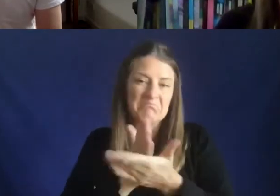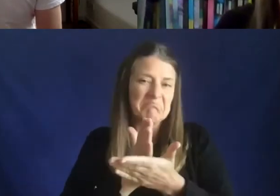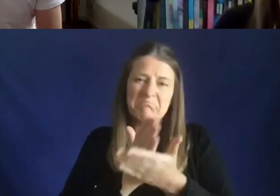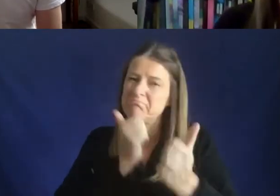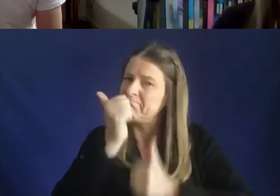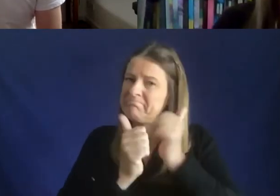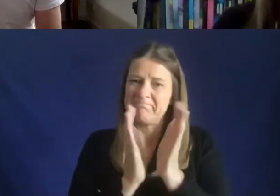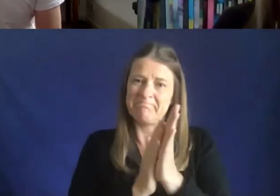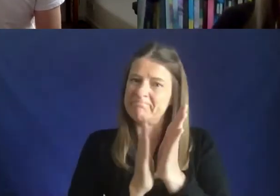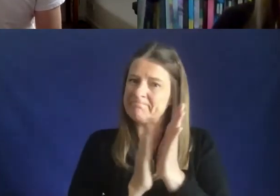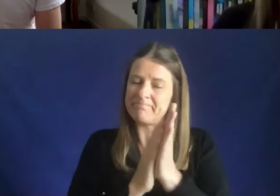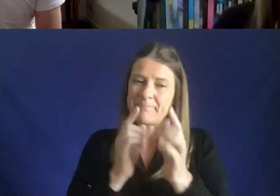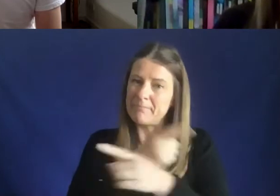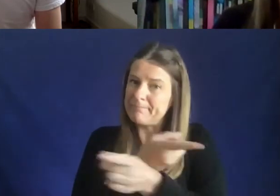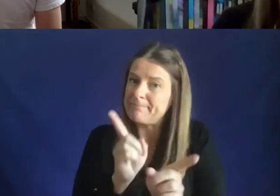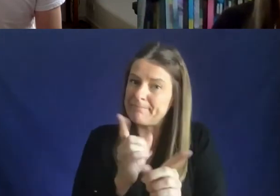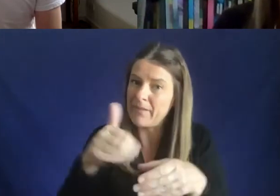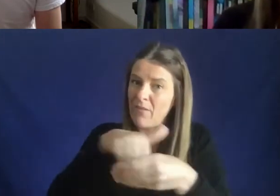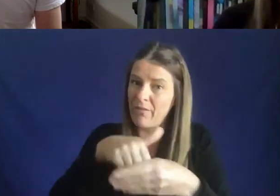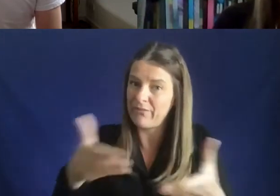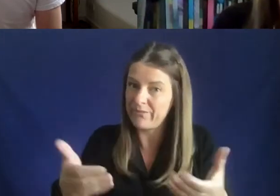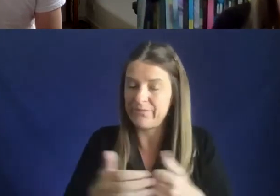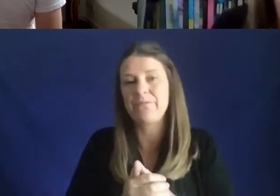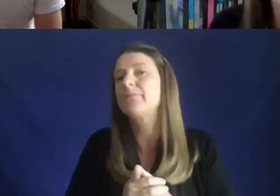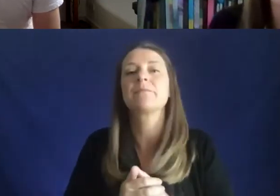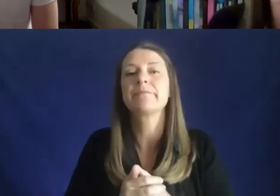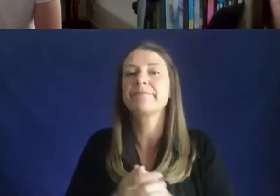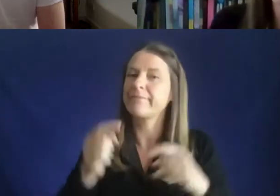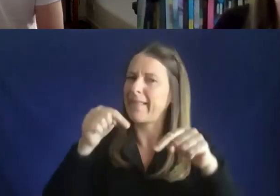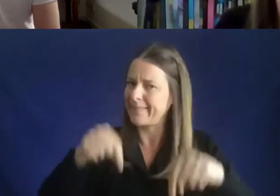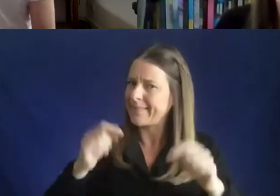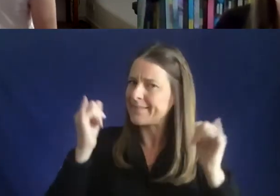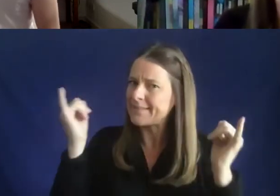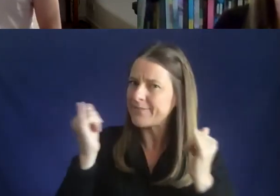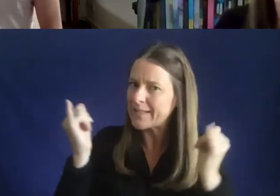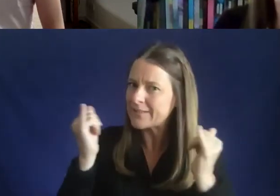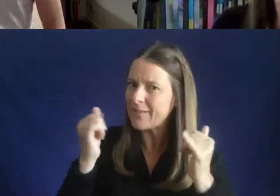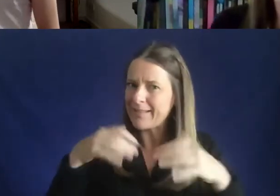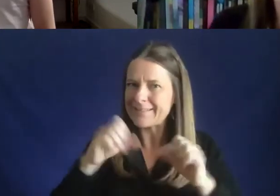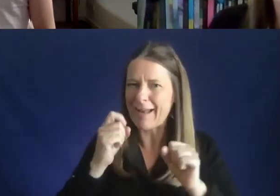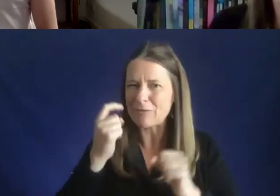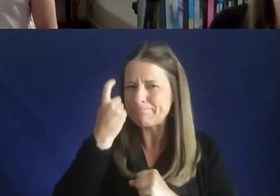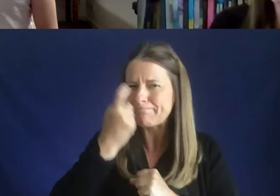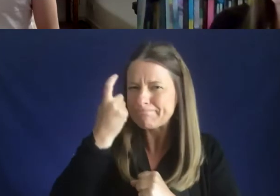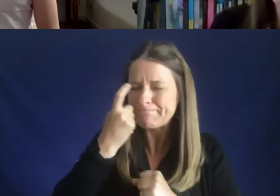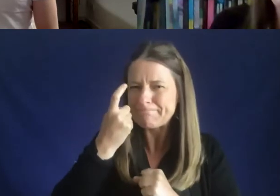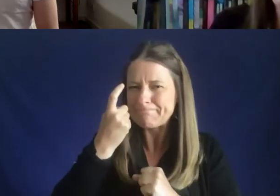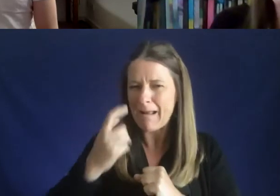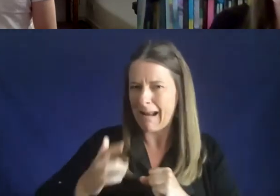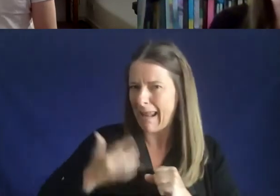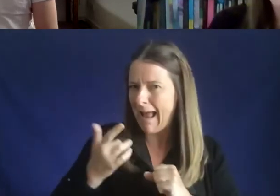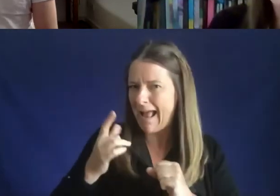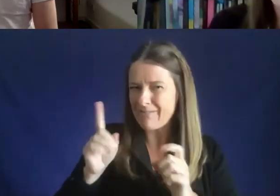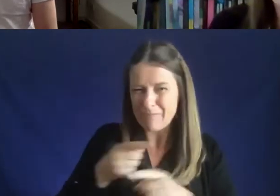involved. So in this festival, we will question the impossibility of the live, the differently